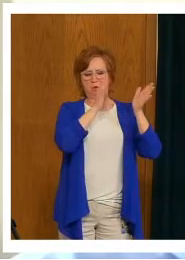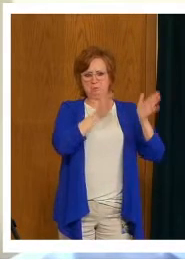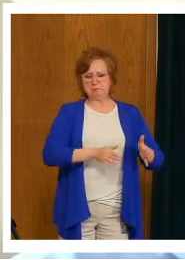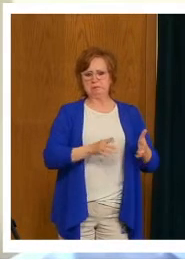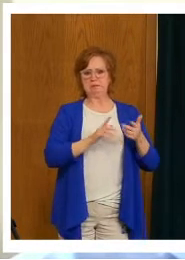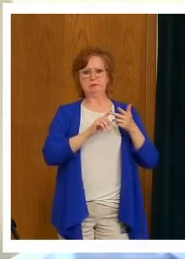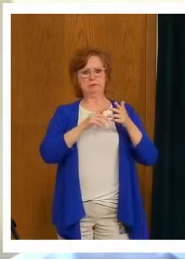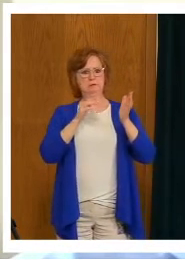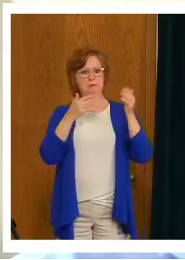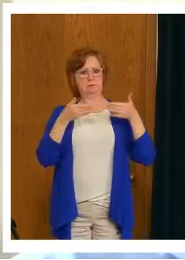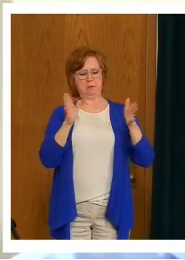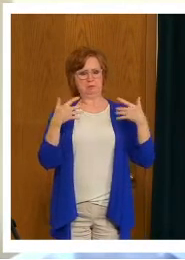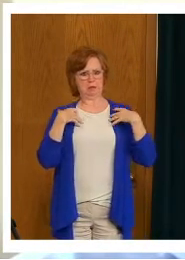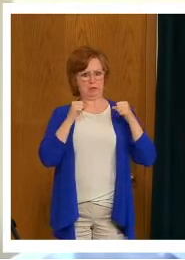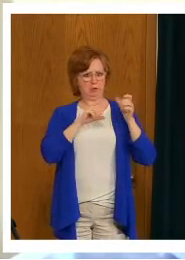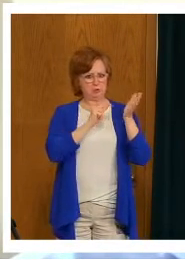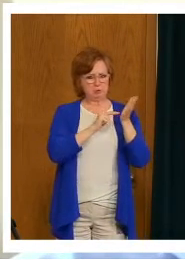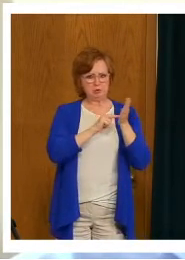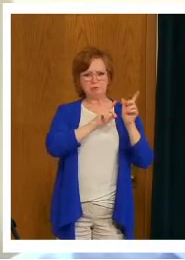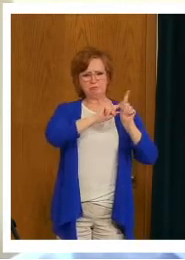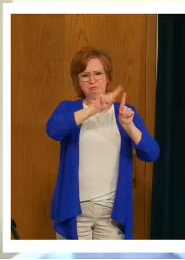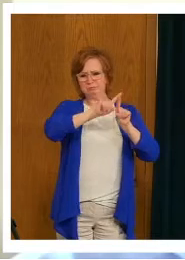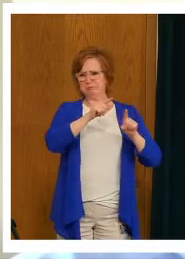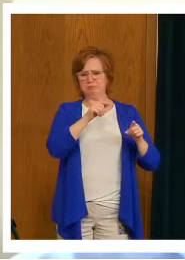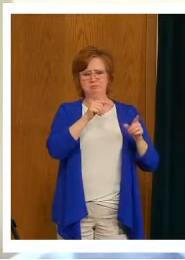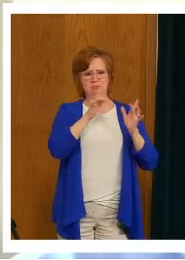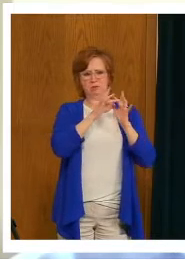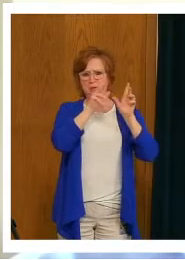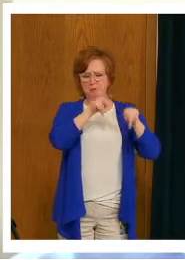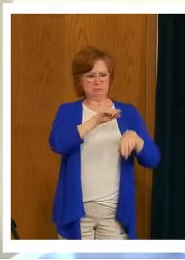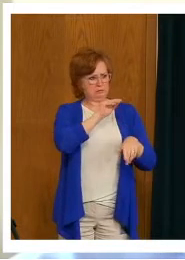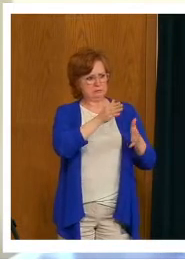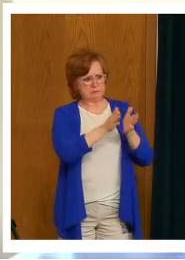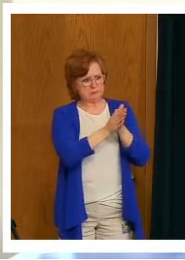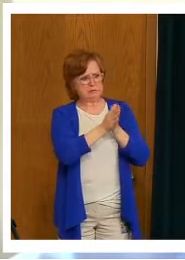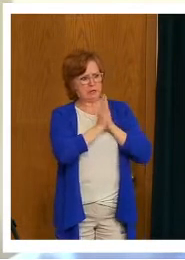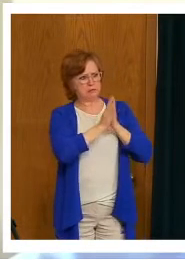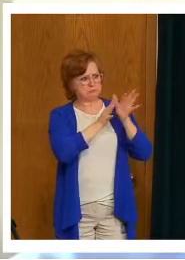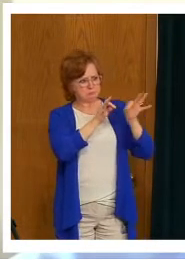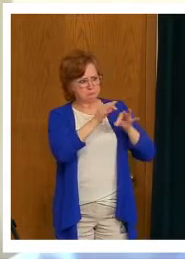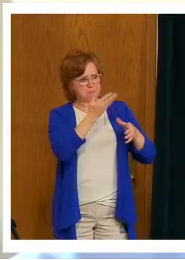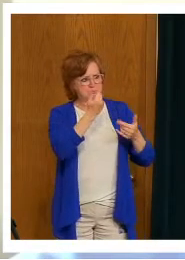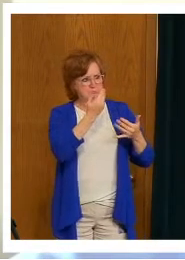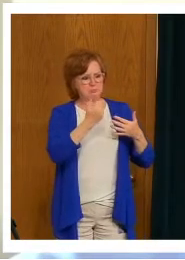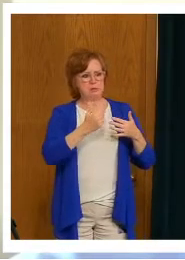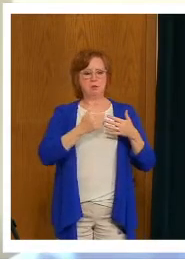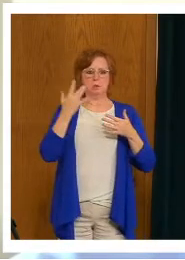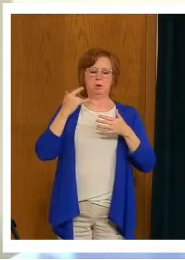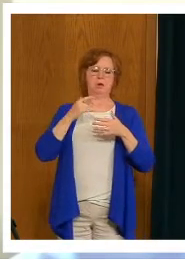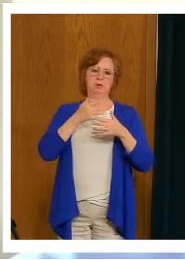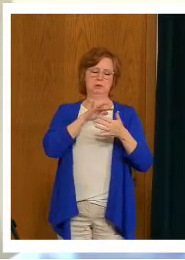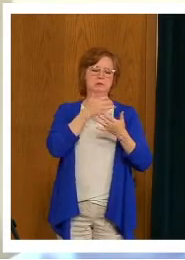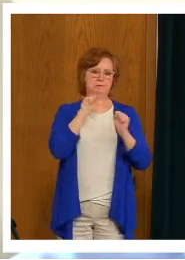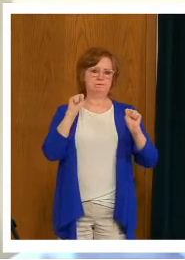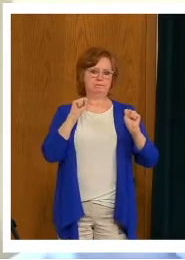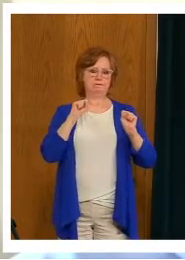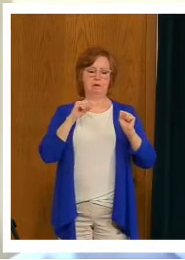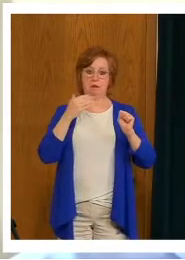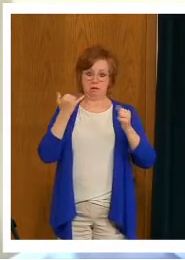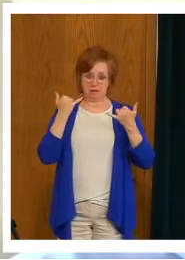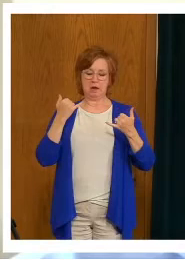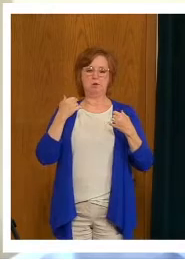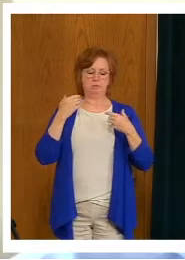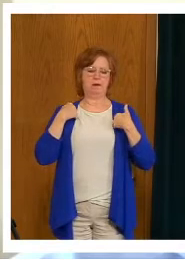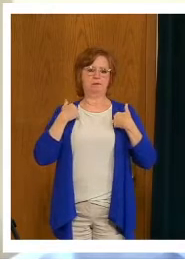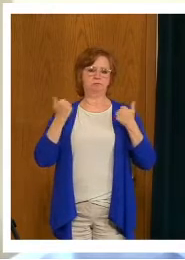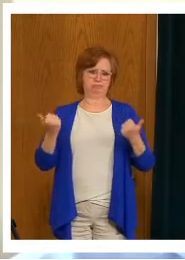safe, effective, and we really, they are coming in an abundance now, and we must make sure that